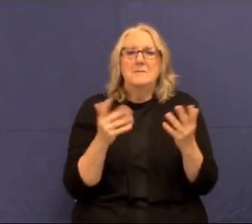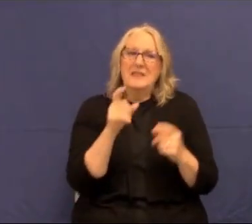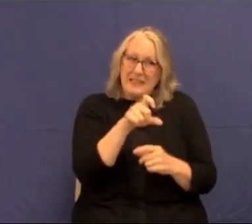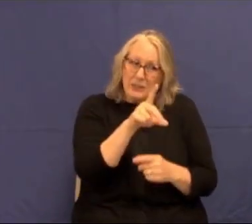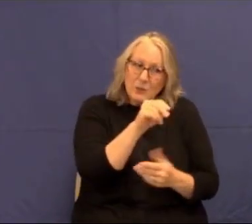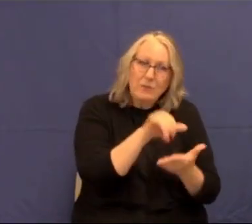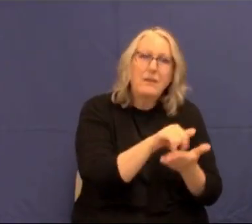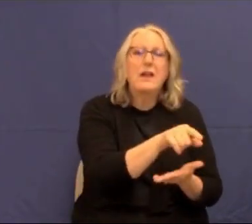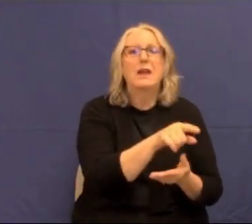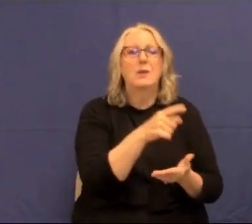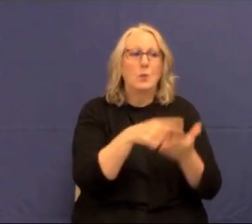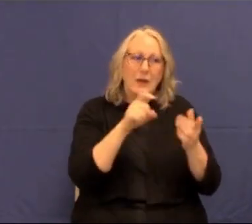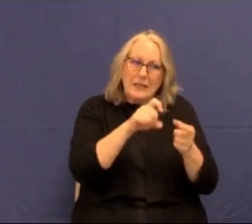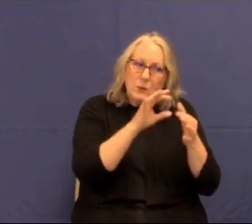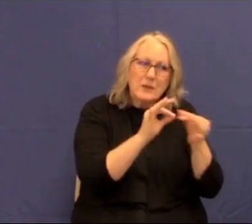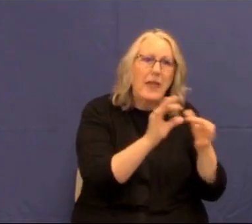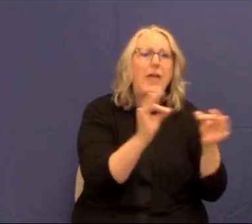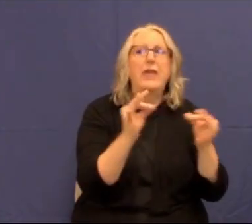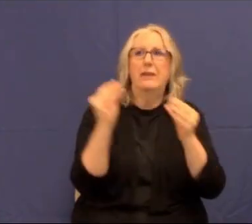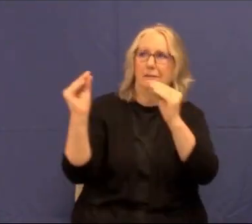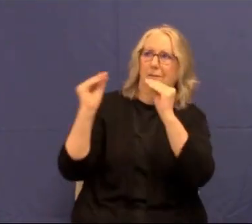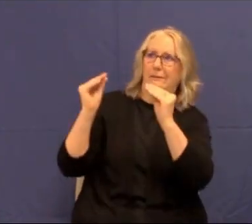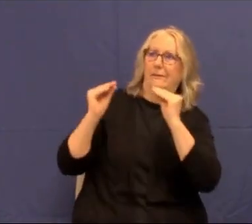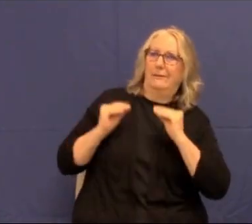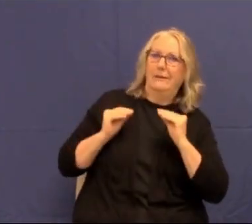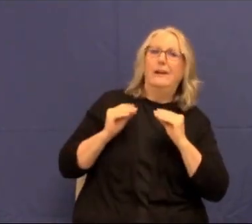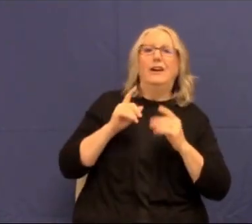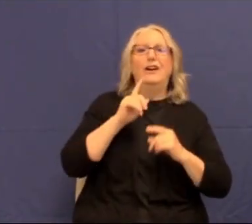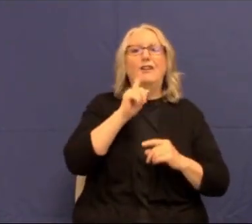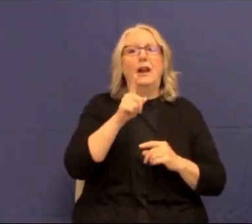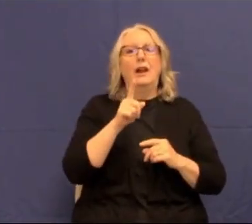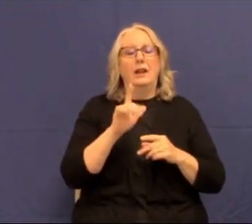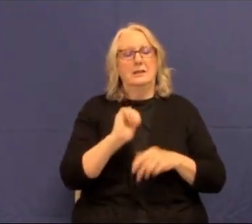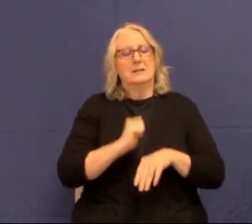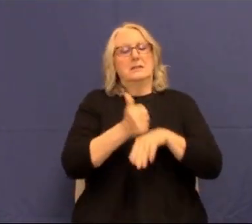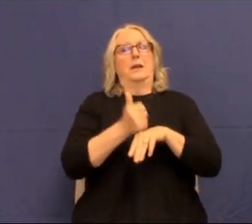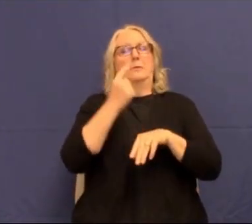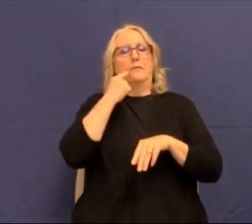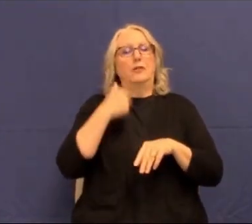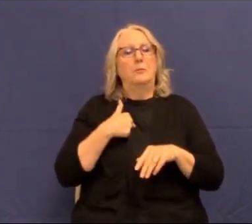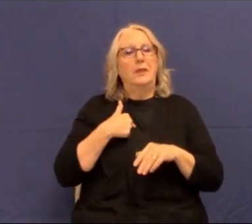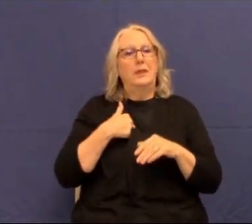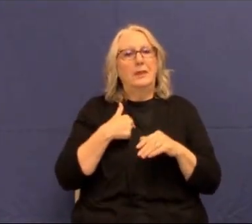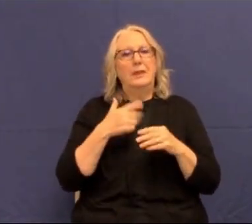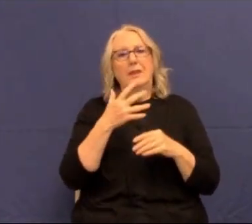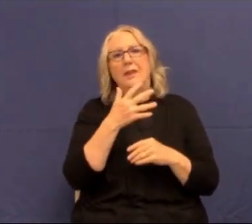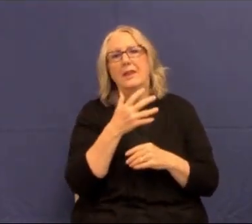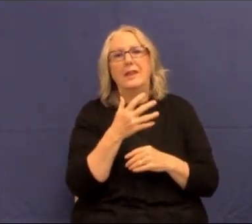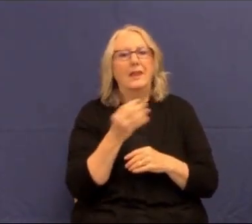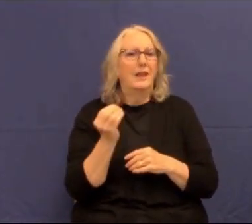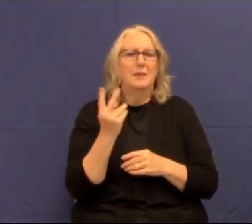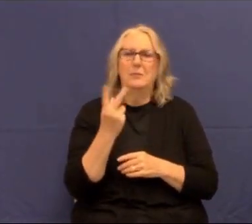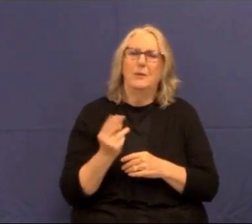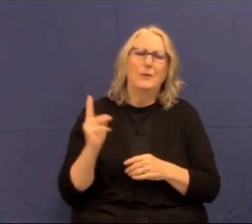of like this is kind of what you need to do. This is kind of what you need to say. Like, they kind of really established that for me, and